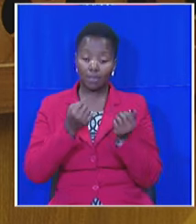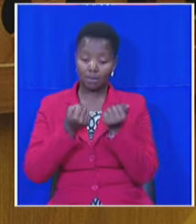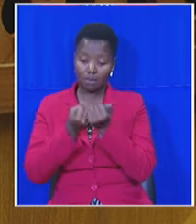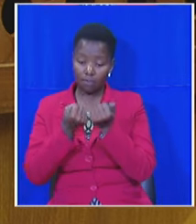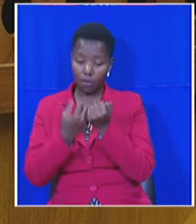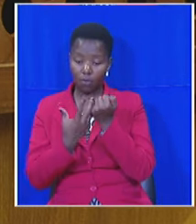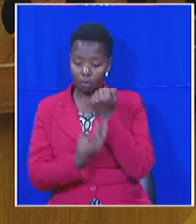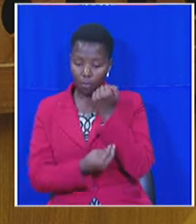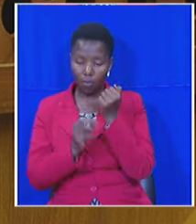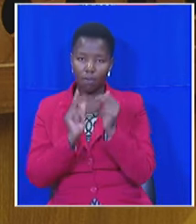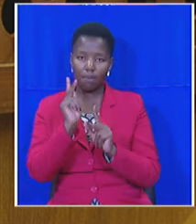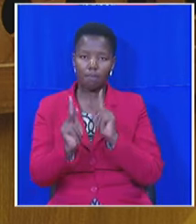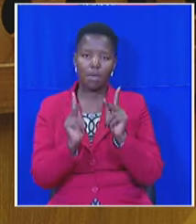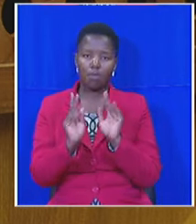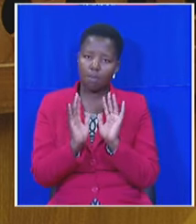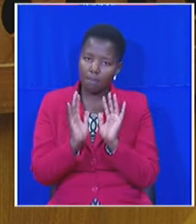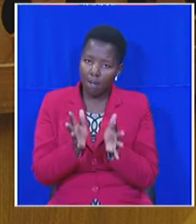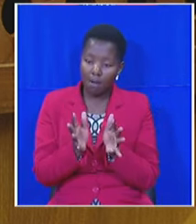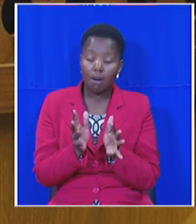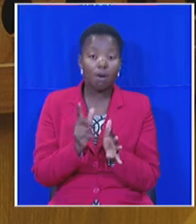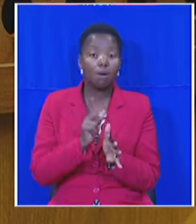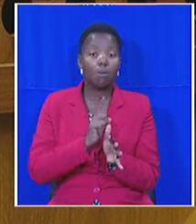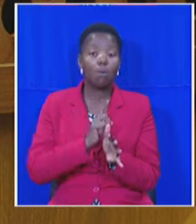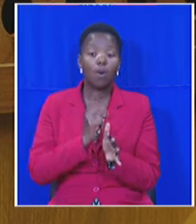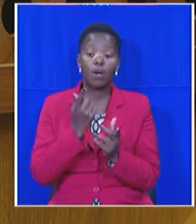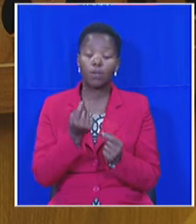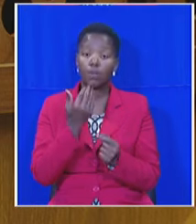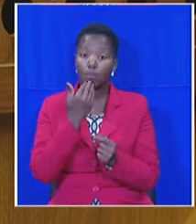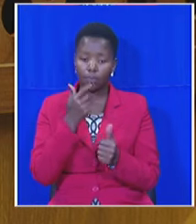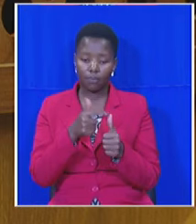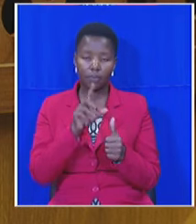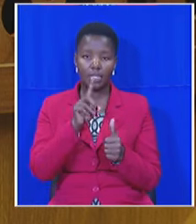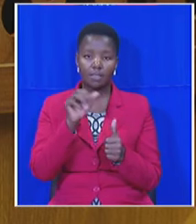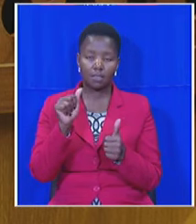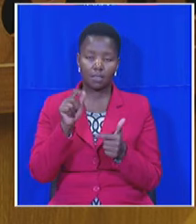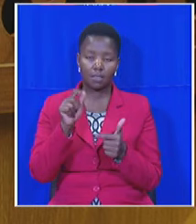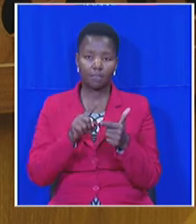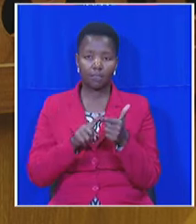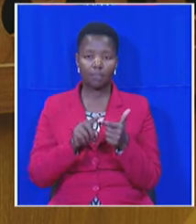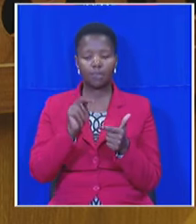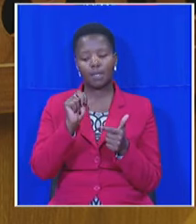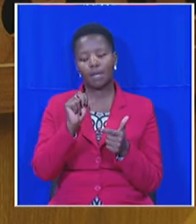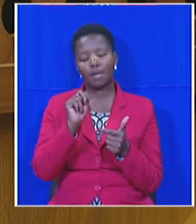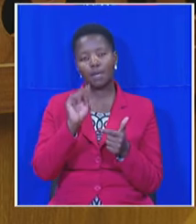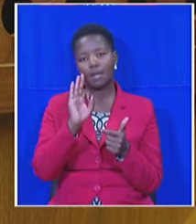but poverty that has been caused by two people, the DA and the National Party.